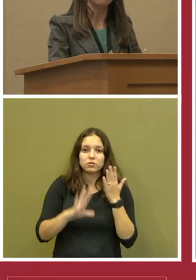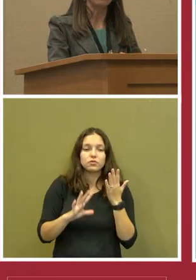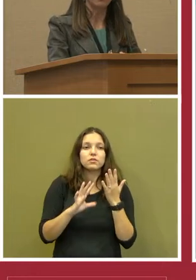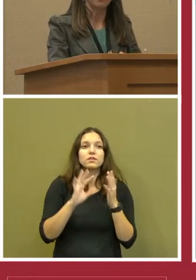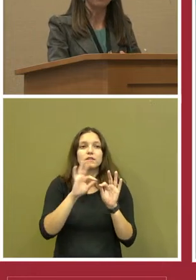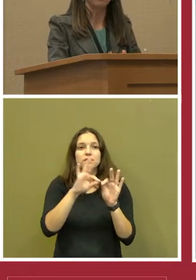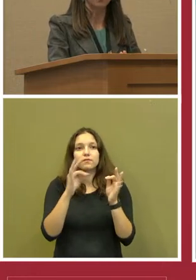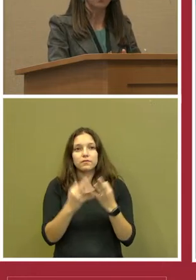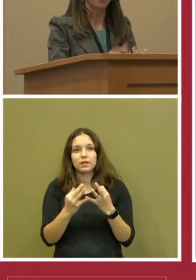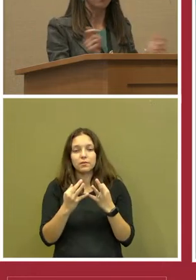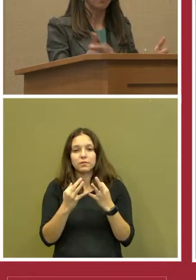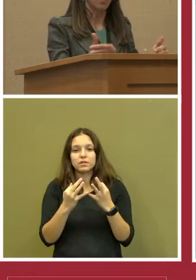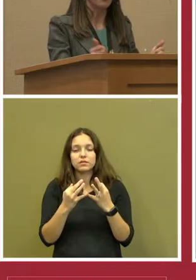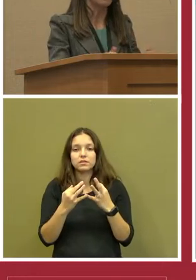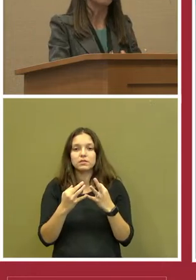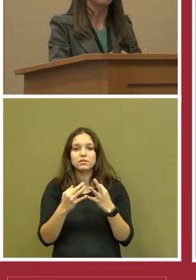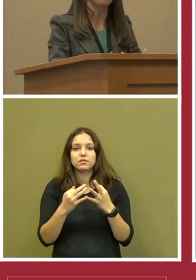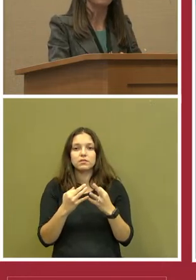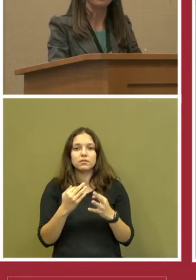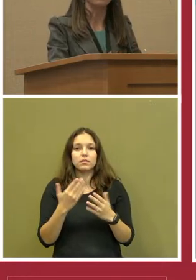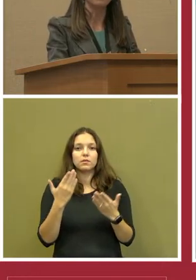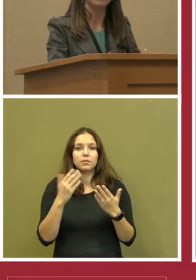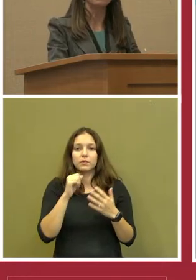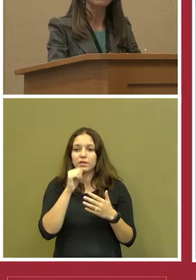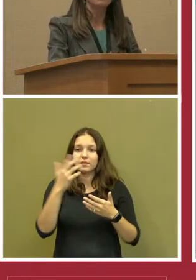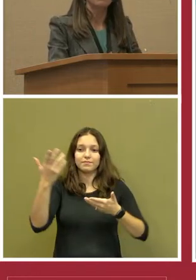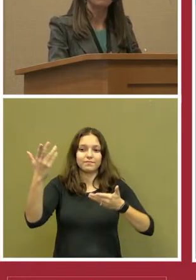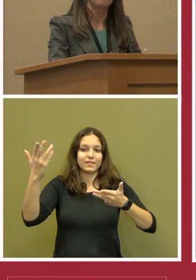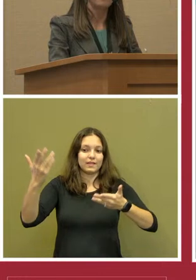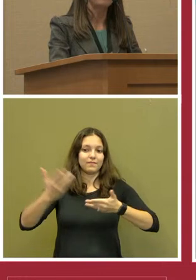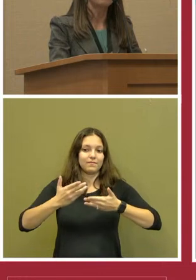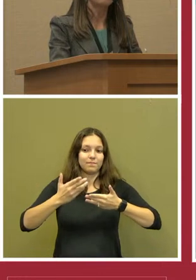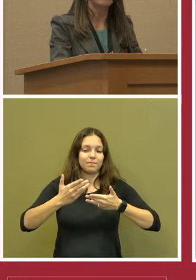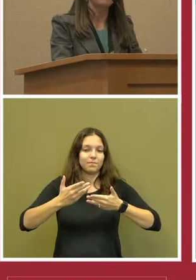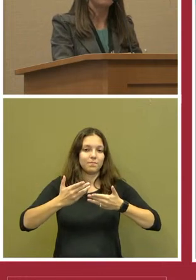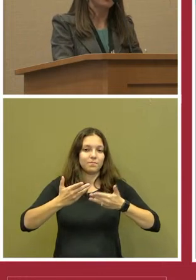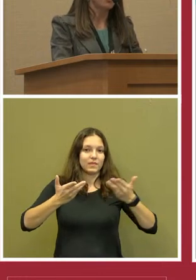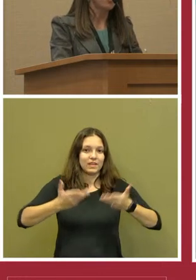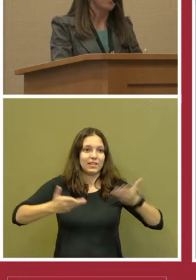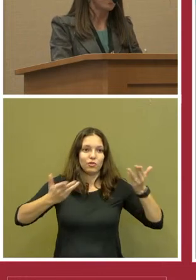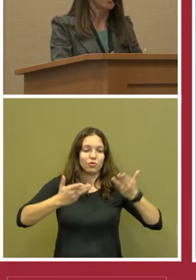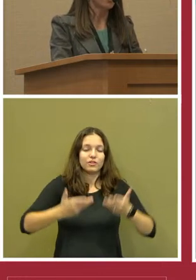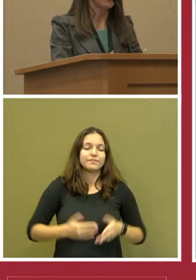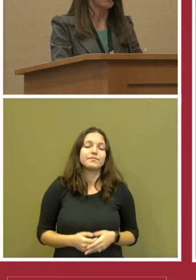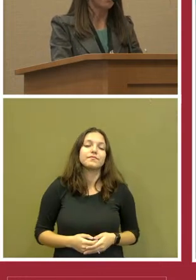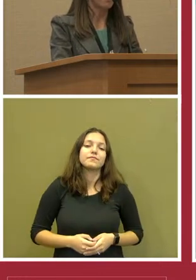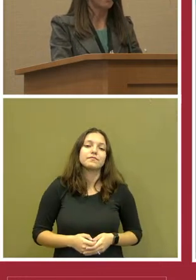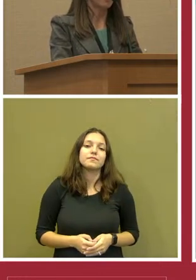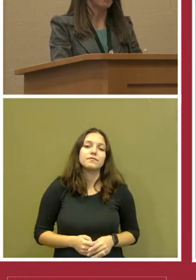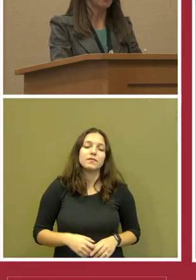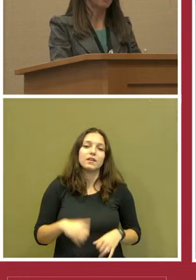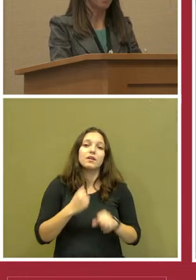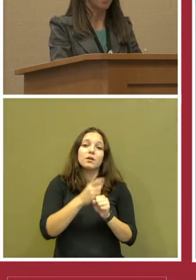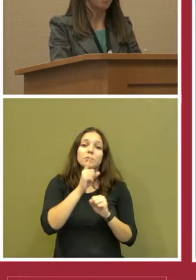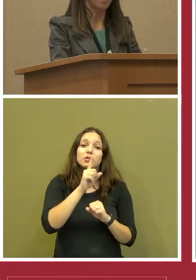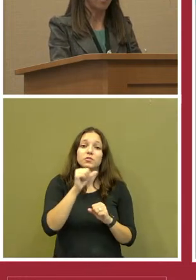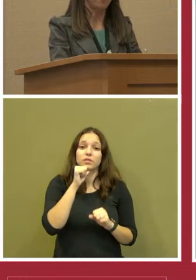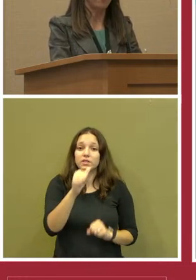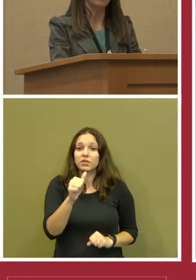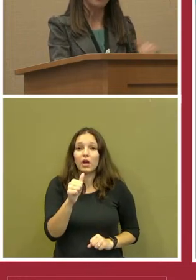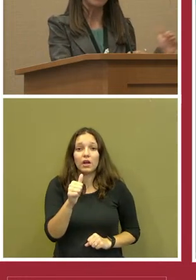families who aren't necessarily at the table with us. And then to ensure that this isn't